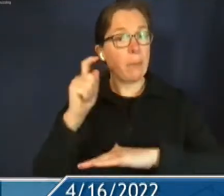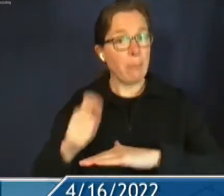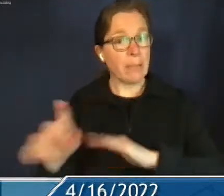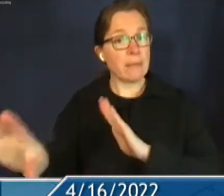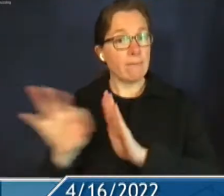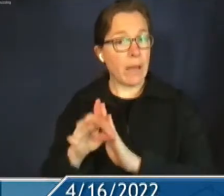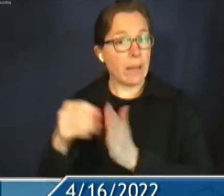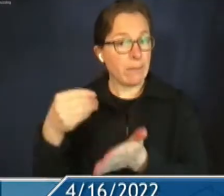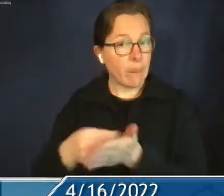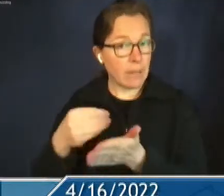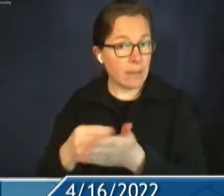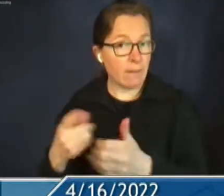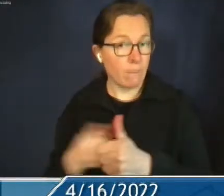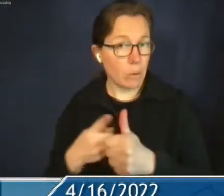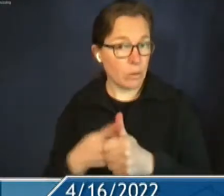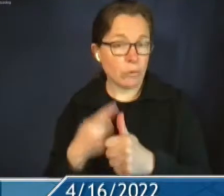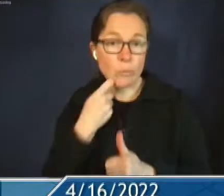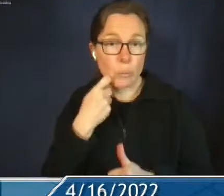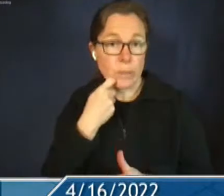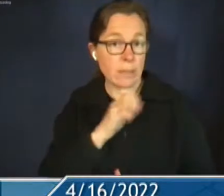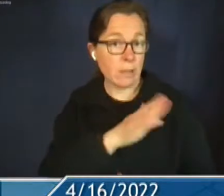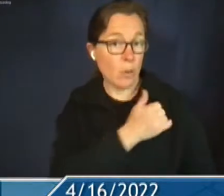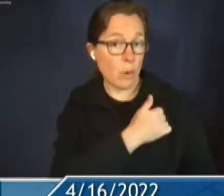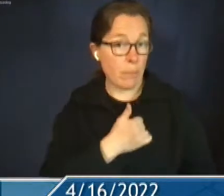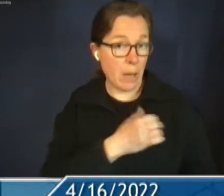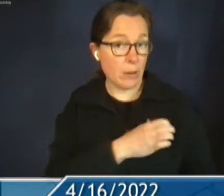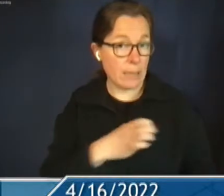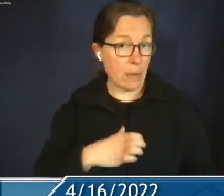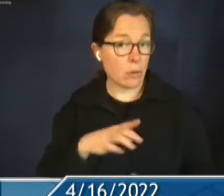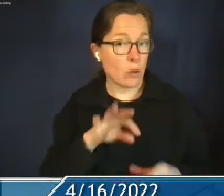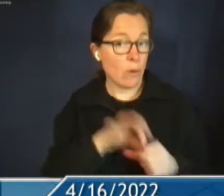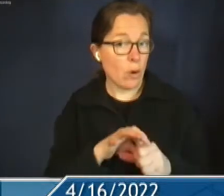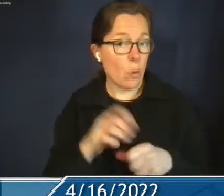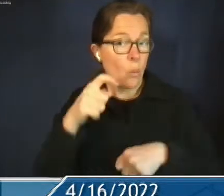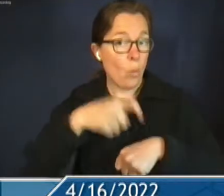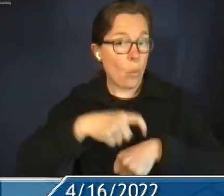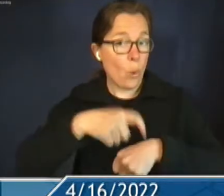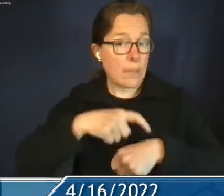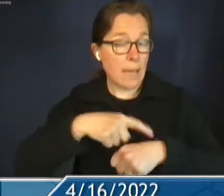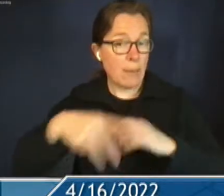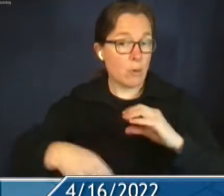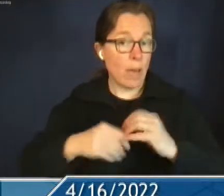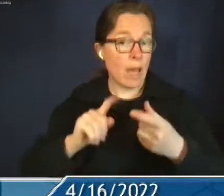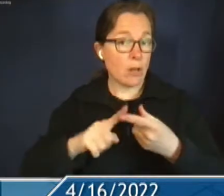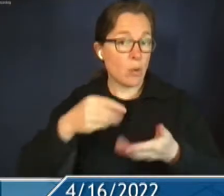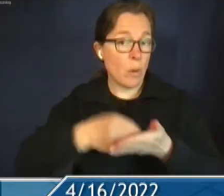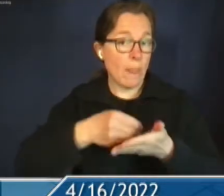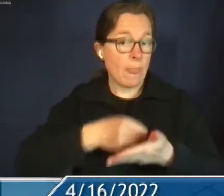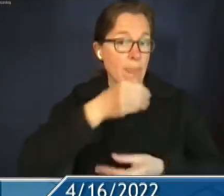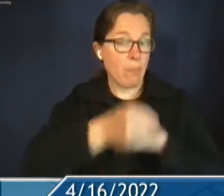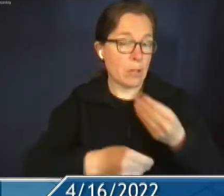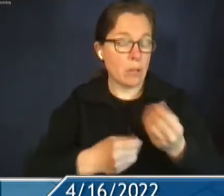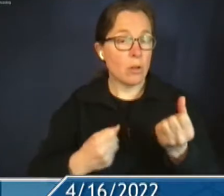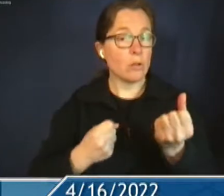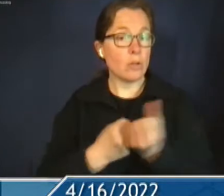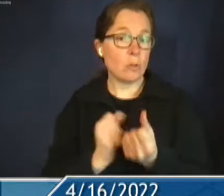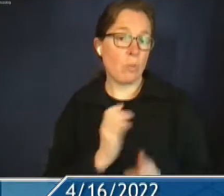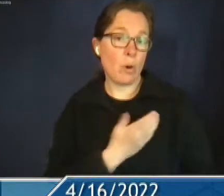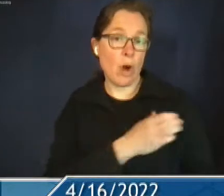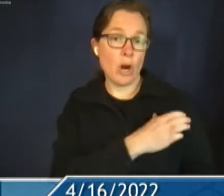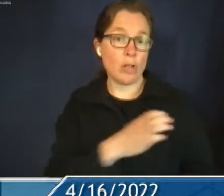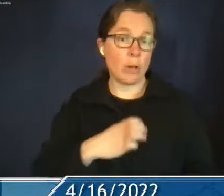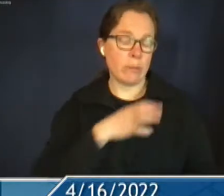of the need. Recently, the Mayor's Office and City Council voted in a one-time budget allocation to help support our chambers, and the impact of this has been significant. Here